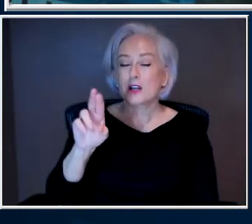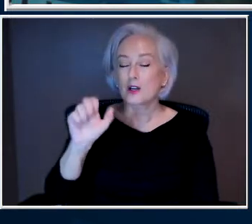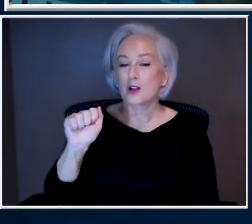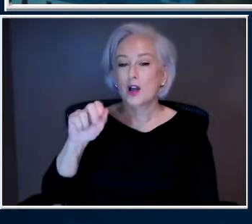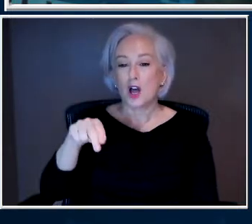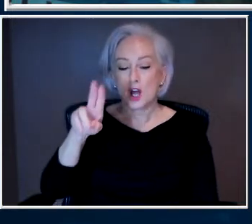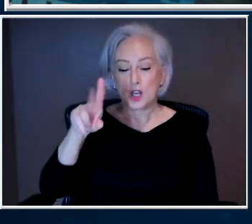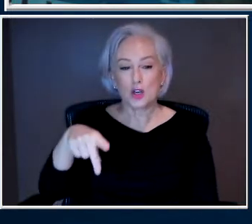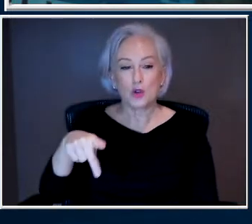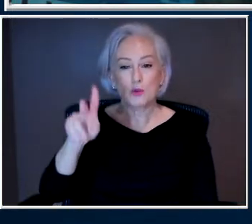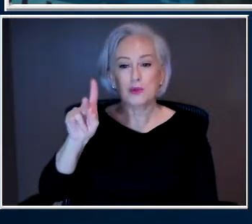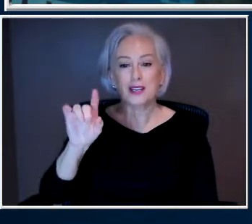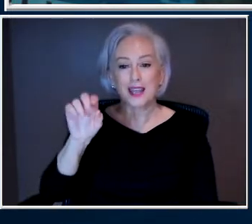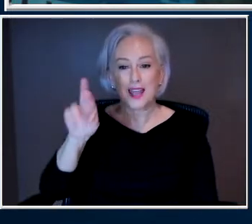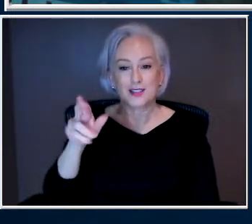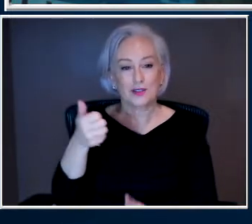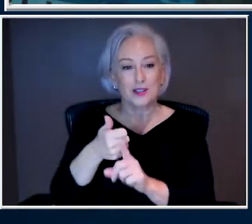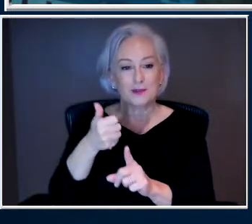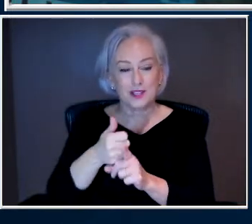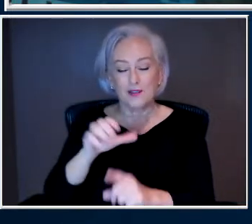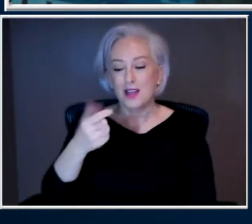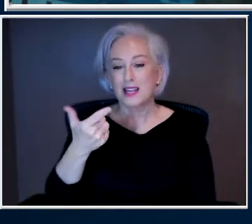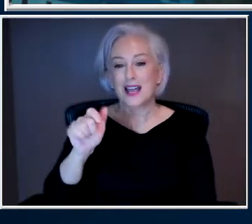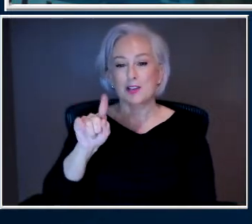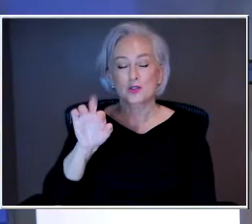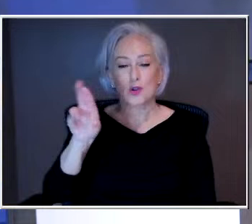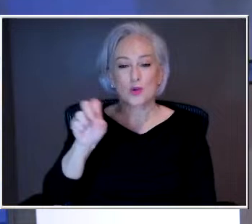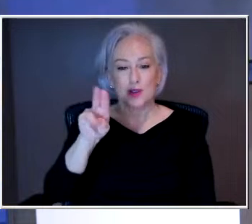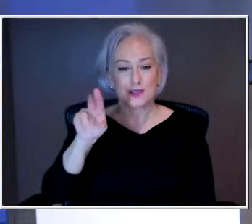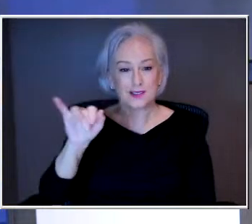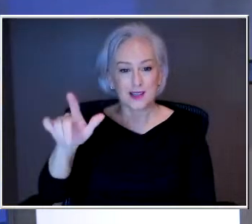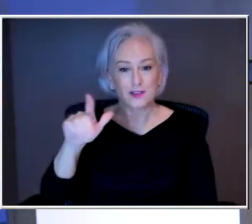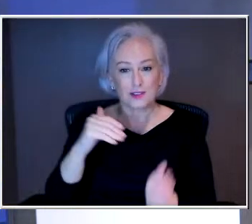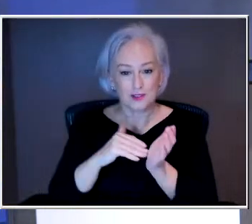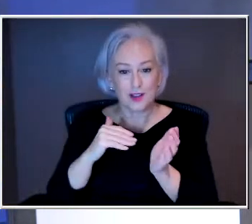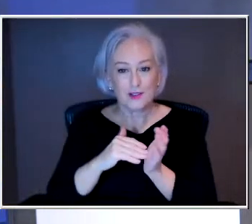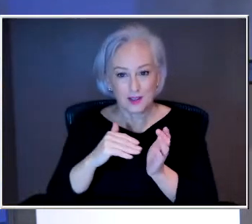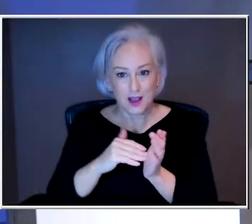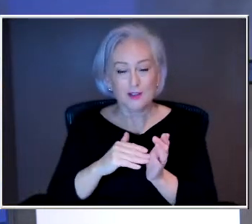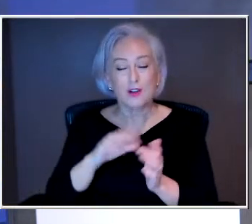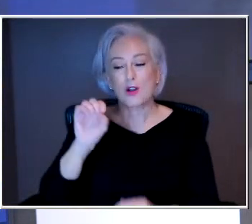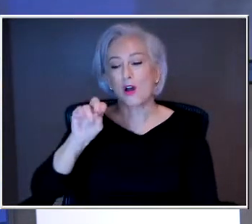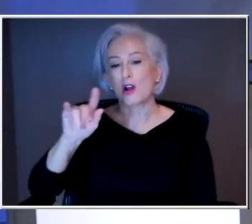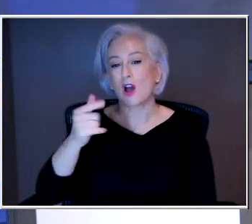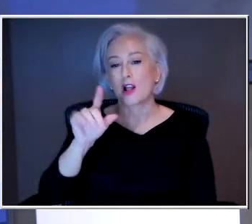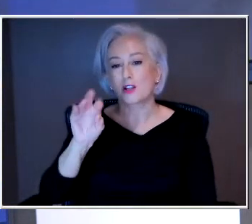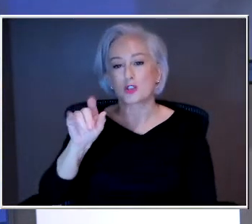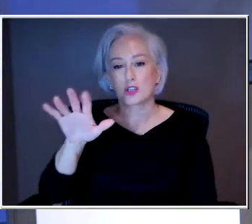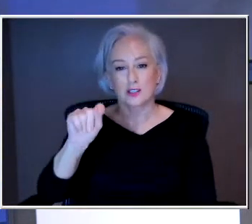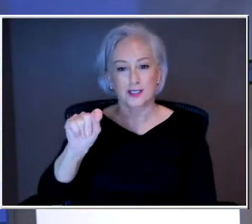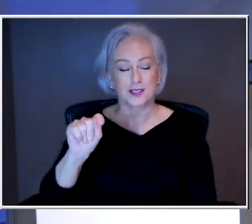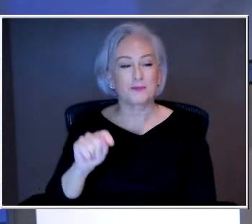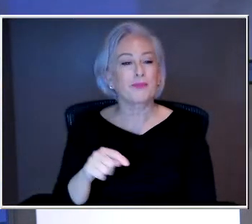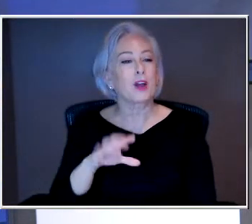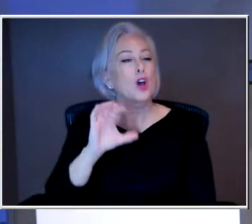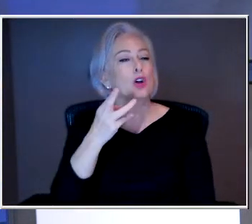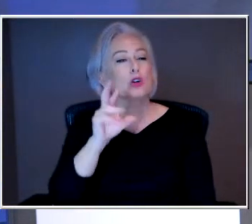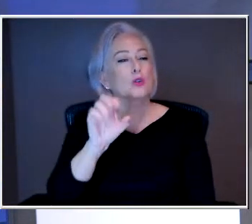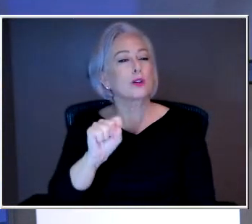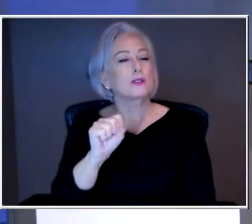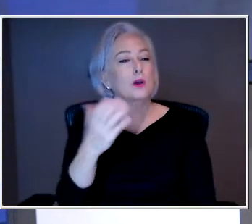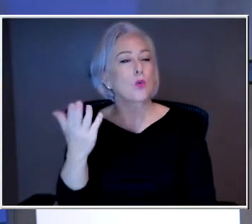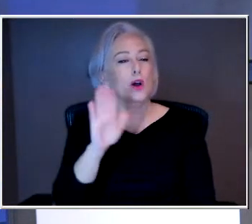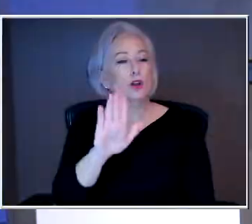Kansas Cancer Center. Thank you both for being here. I want to start with Chris. Chris, what's the status of the pancreatic cancer?